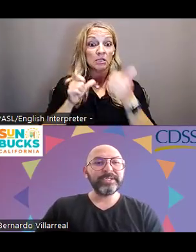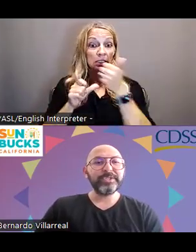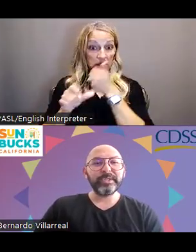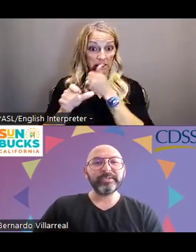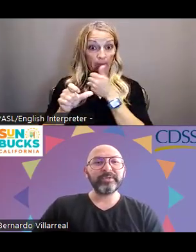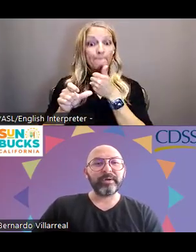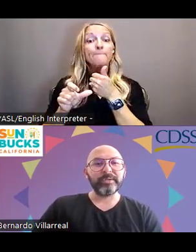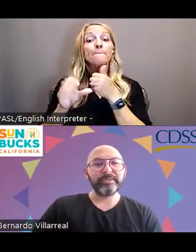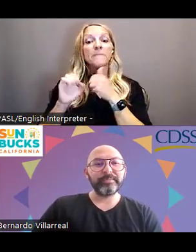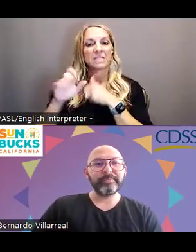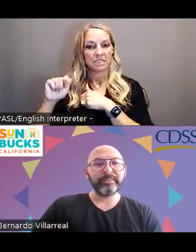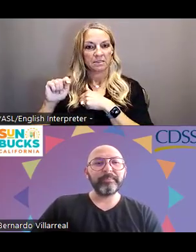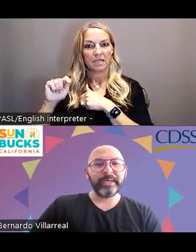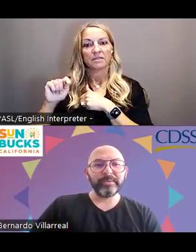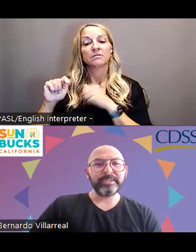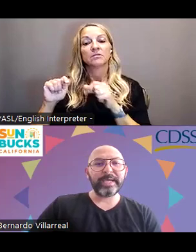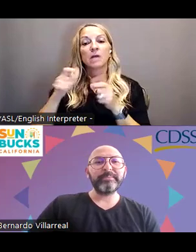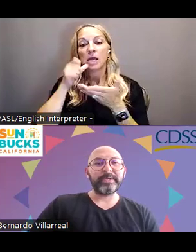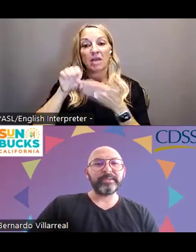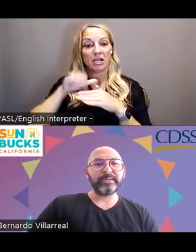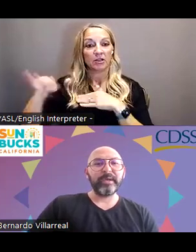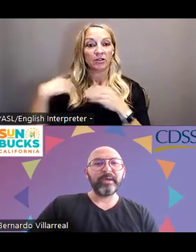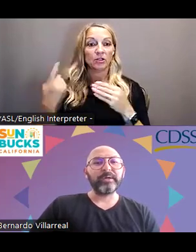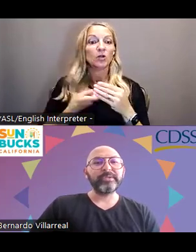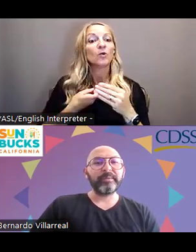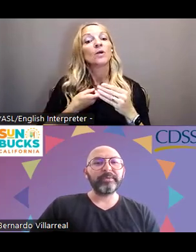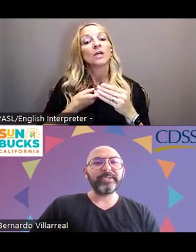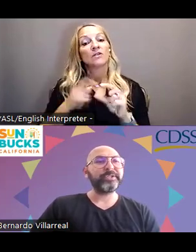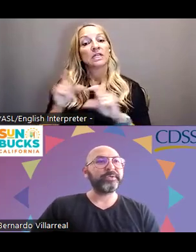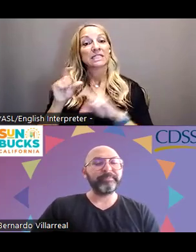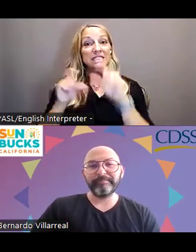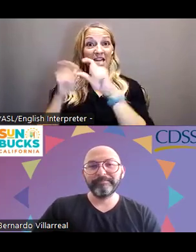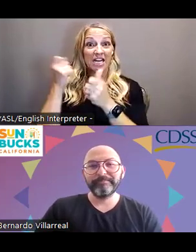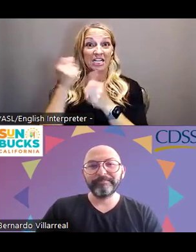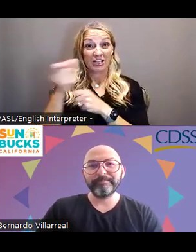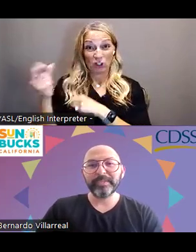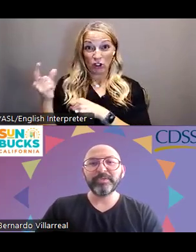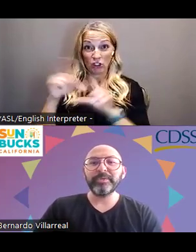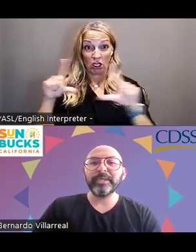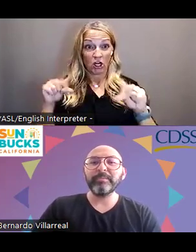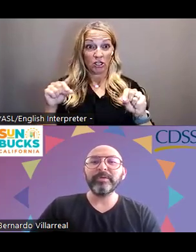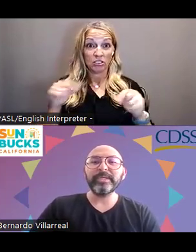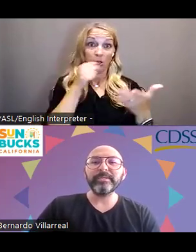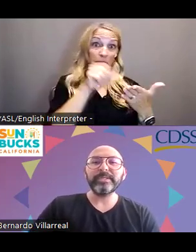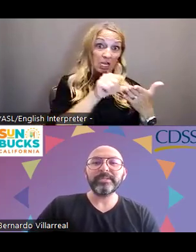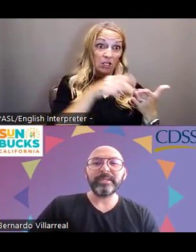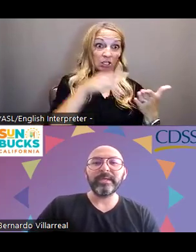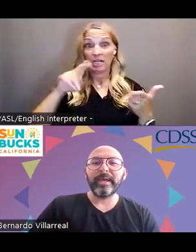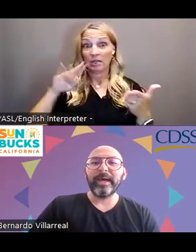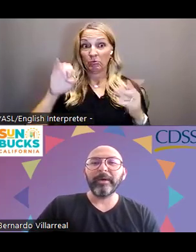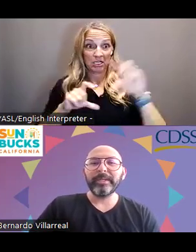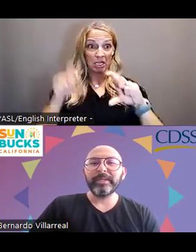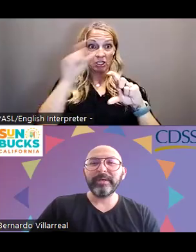we've stacked each year's cards, mailed and pinned, on top of each other. So you can more